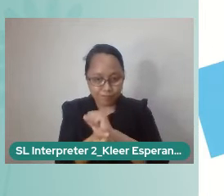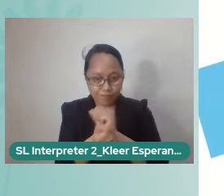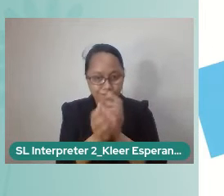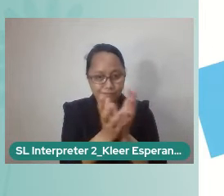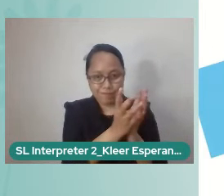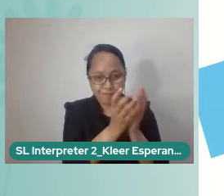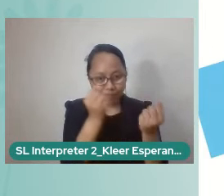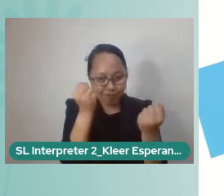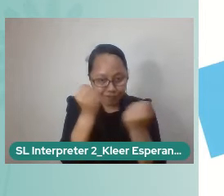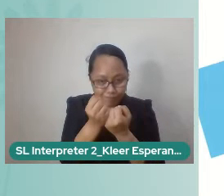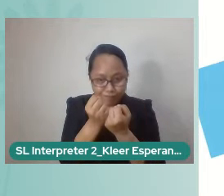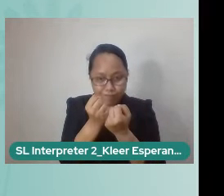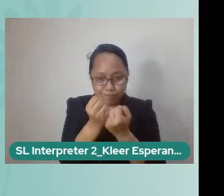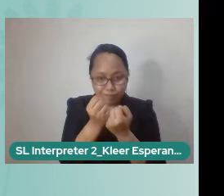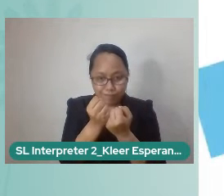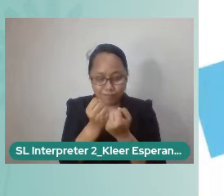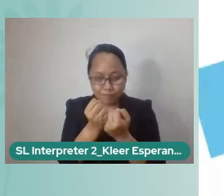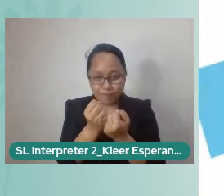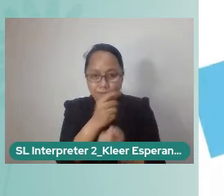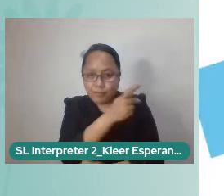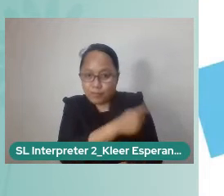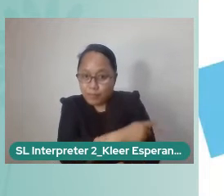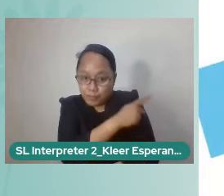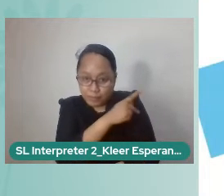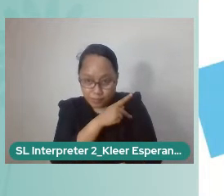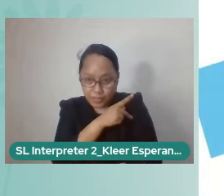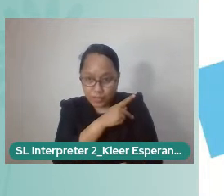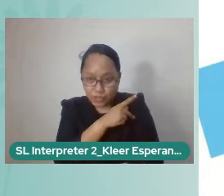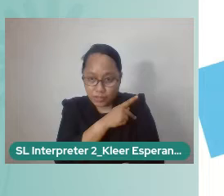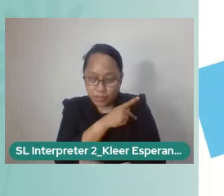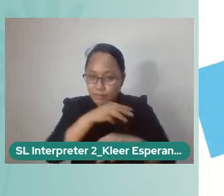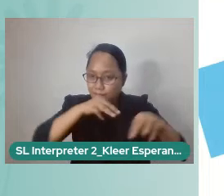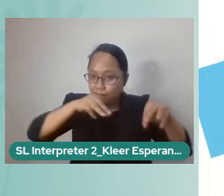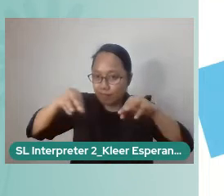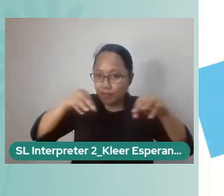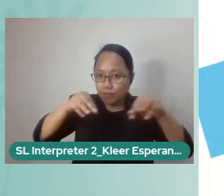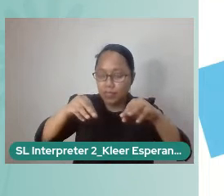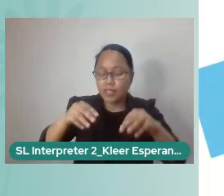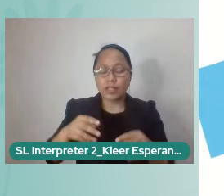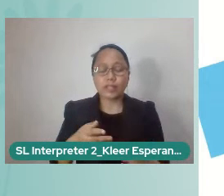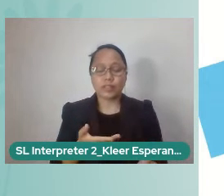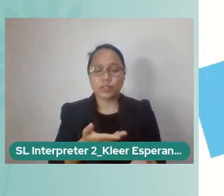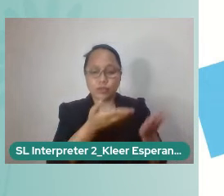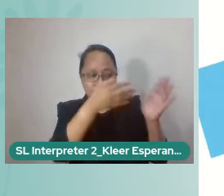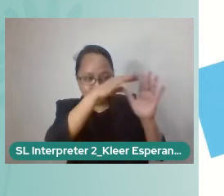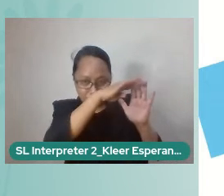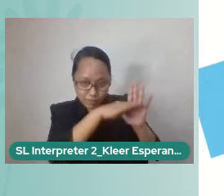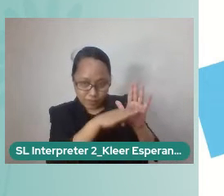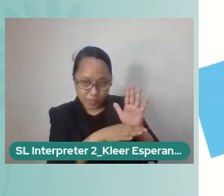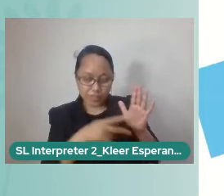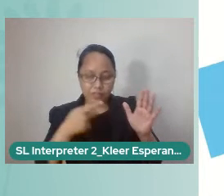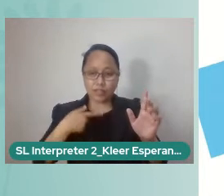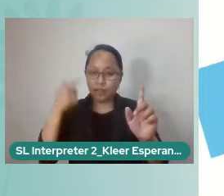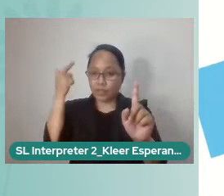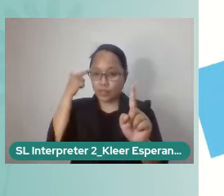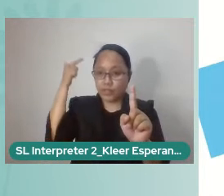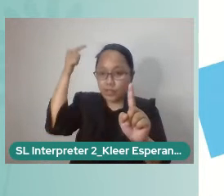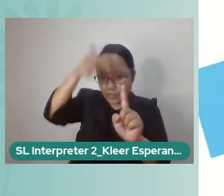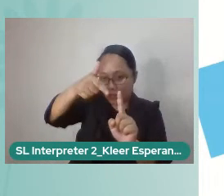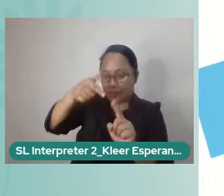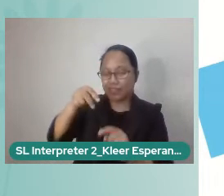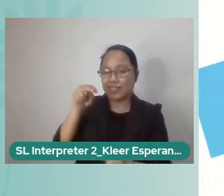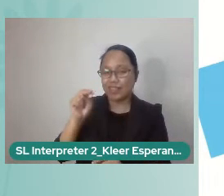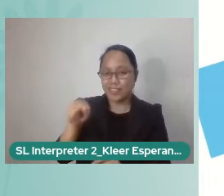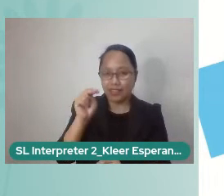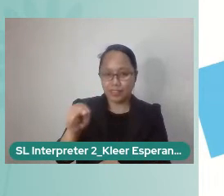example. These are the types of investments that will help us reach the target, because it gives us a new way of working, a new way of thinking